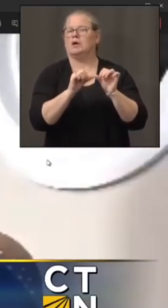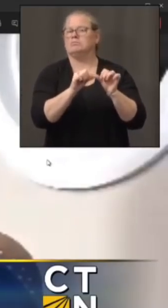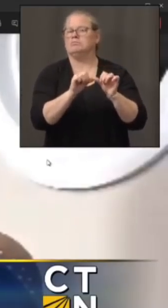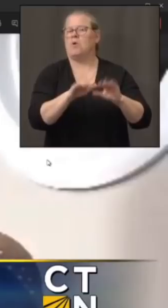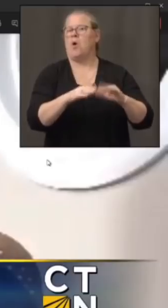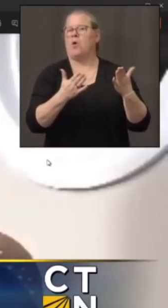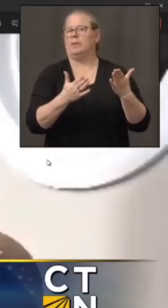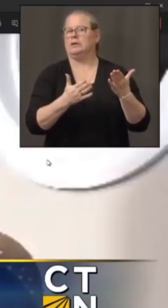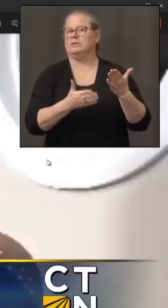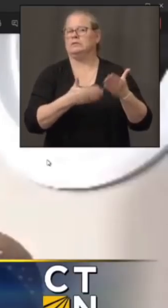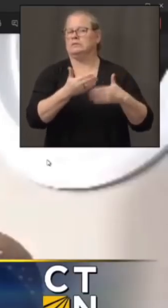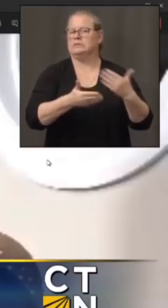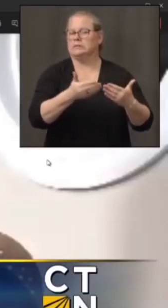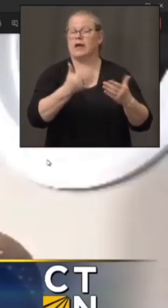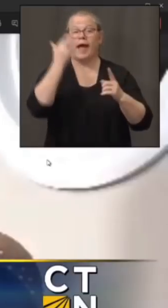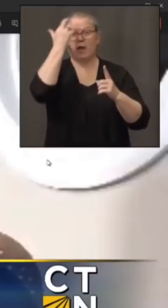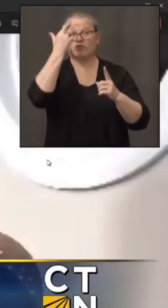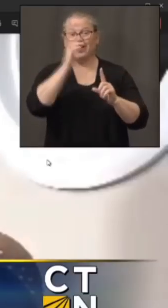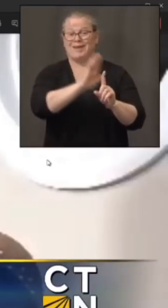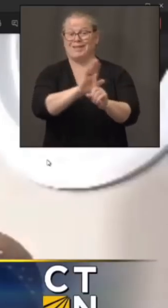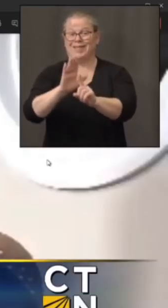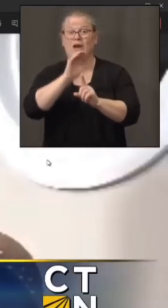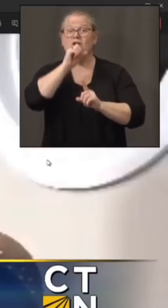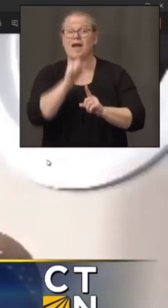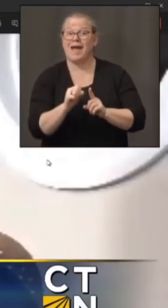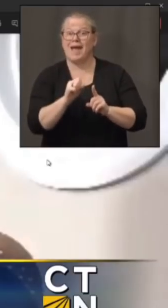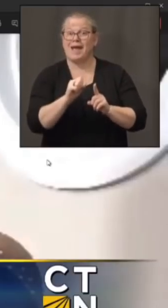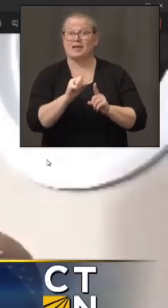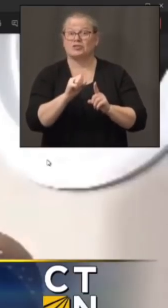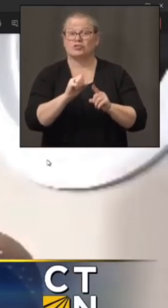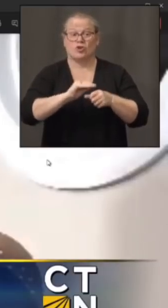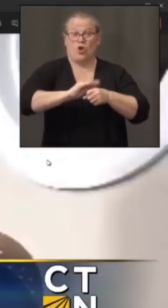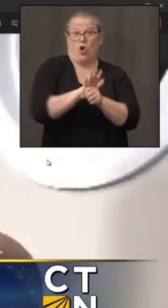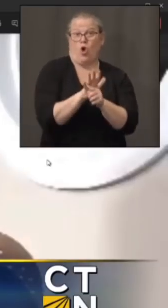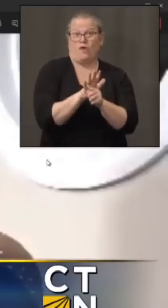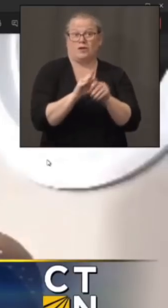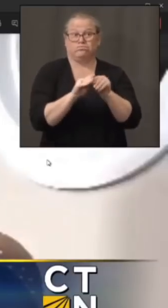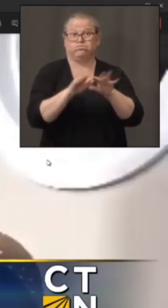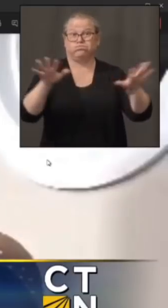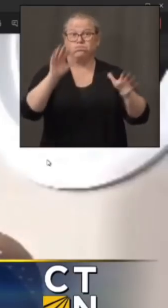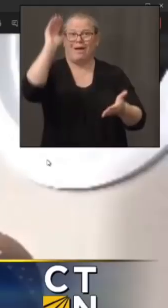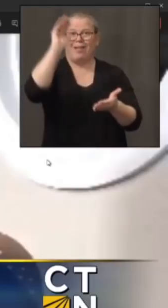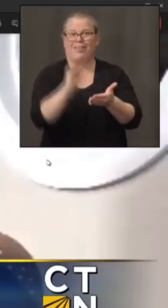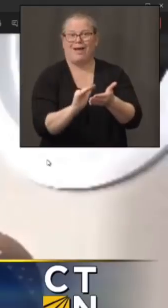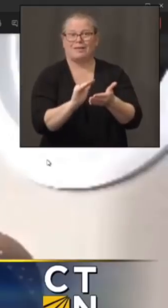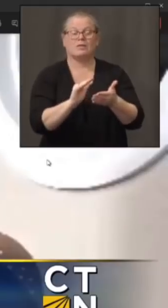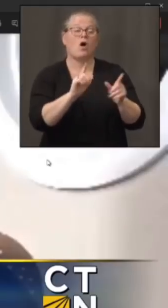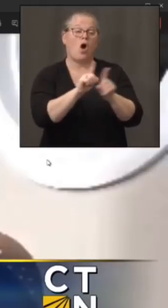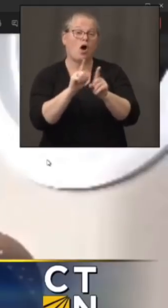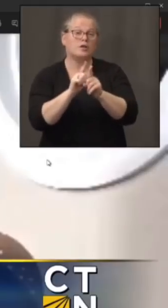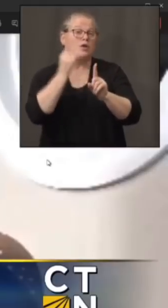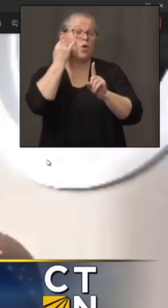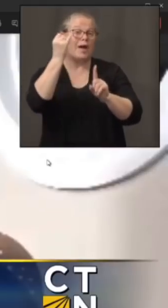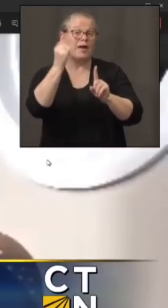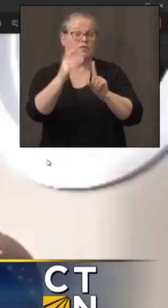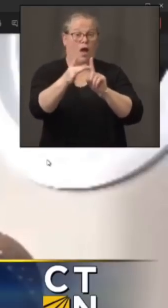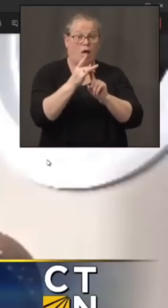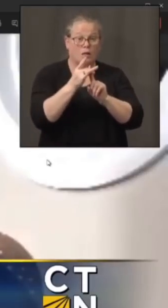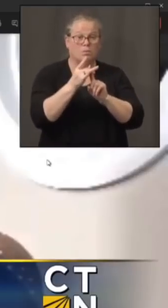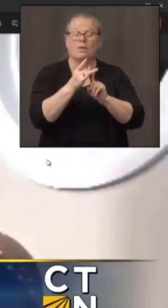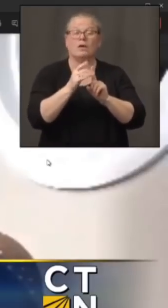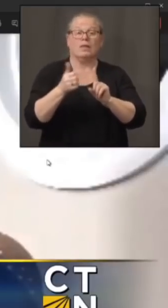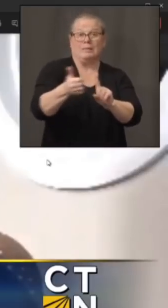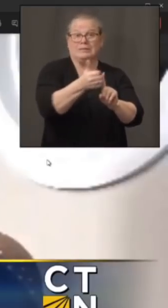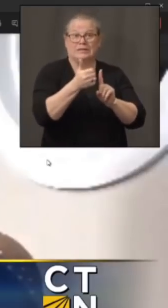less likely to spread the infection at that age and also less likely to have a significant outcome from the infection. But at some point, we may have